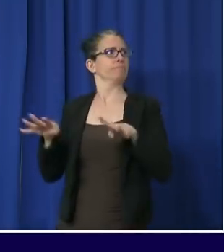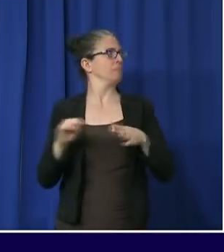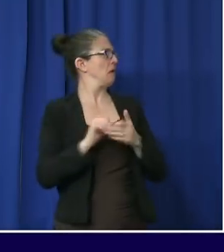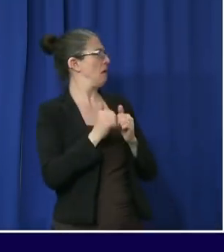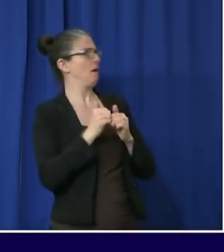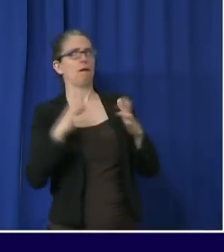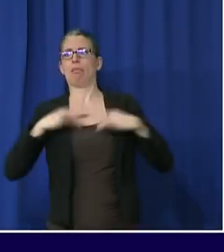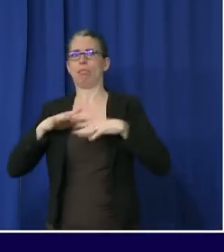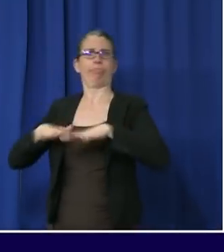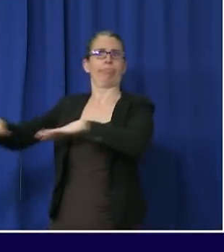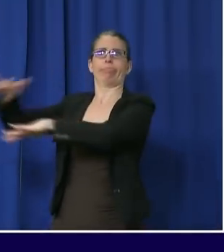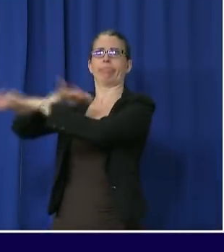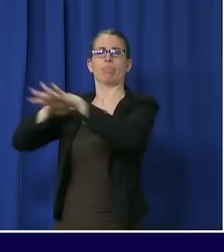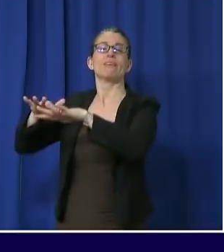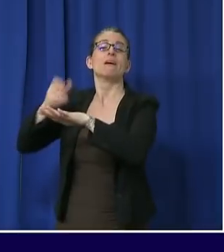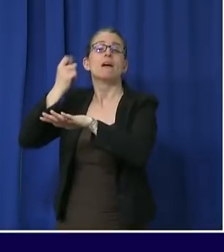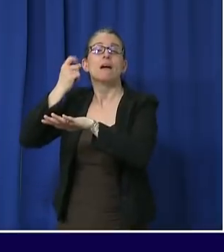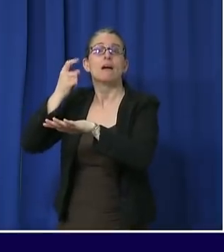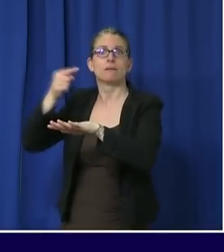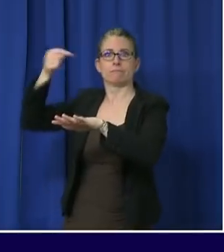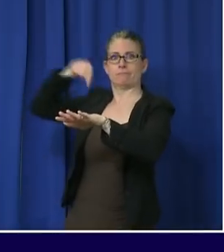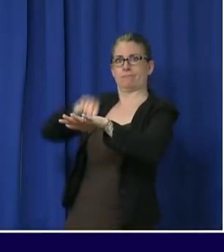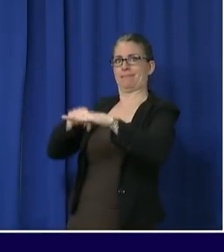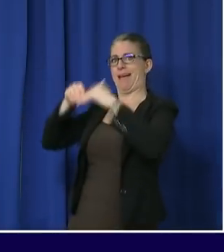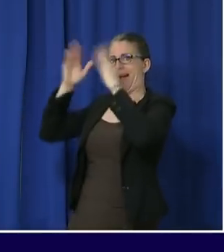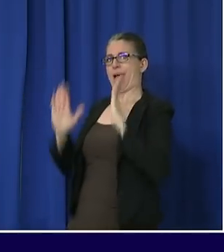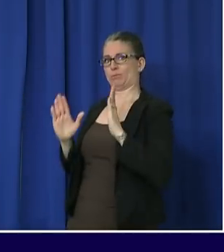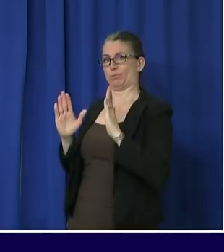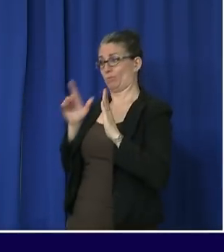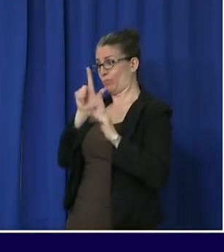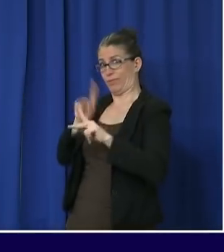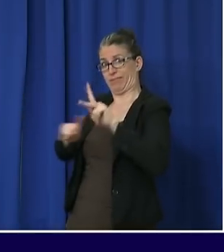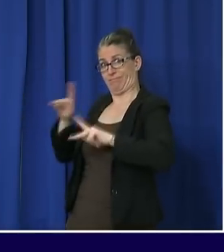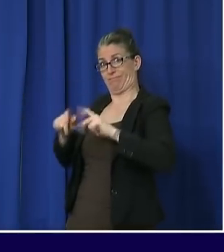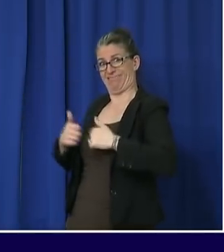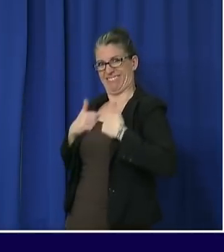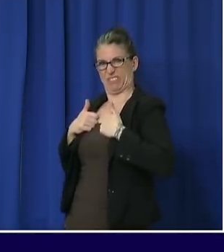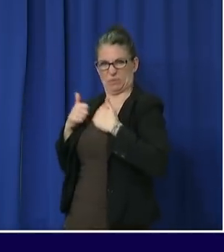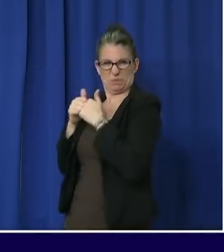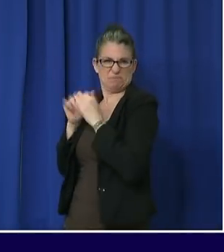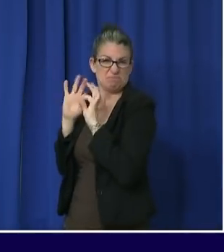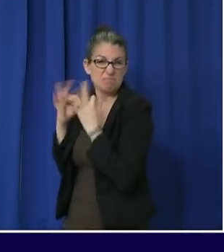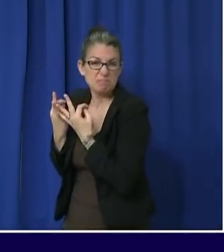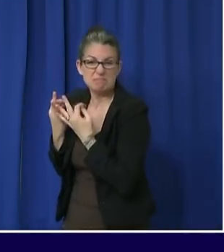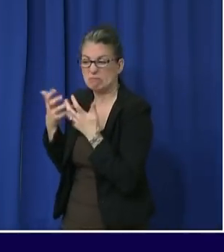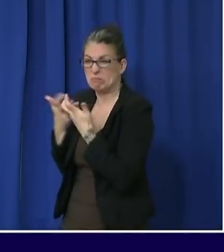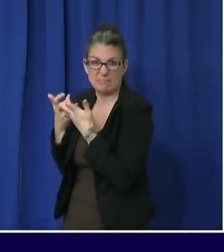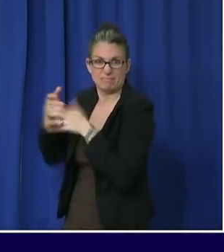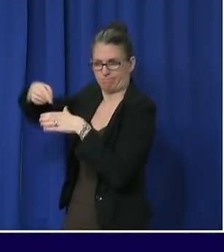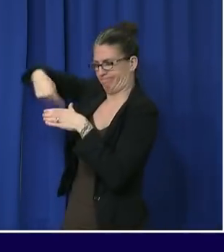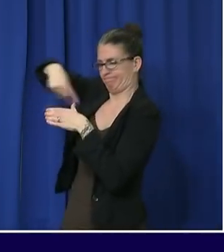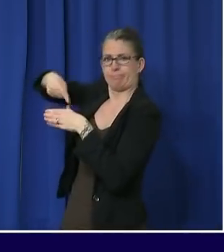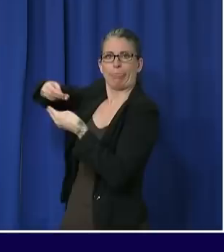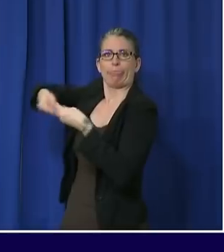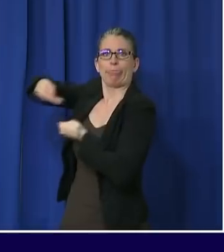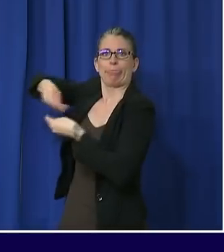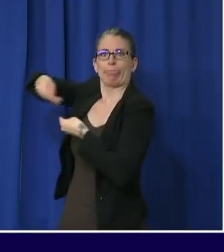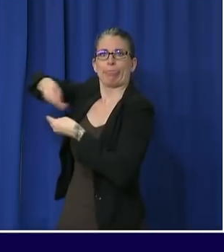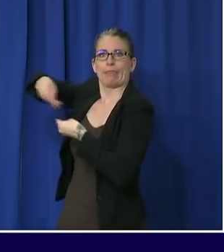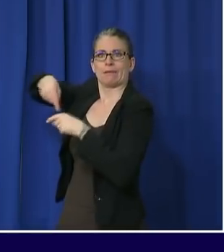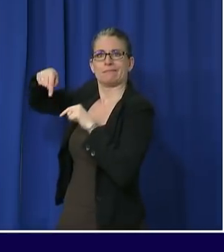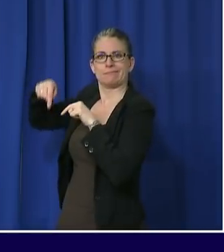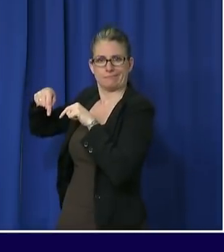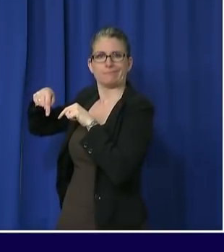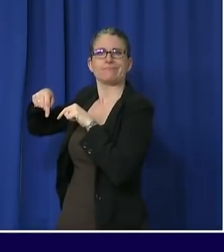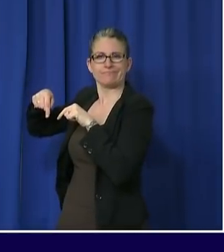A spouse who may be confirmed who then passes it on to other family members. But the reason I go through all that, Megan, I know that was a lot,